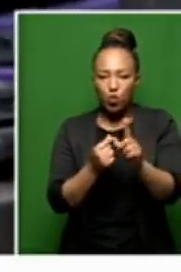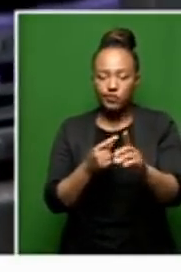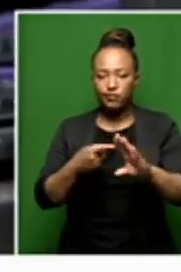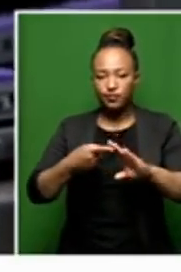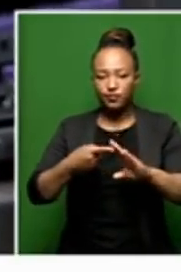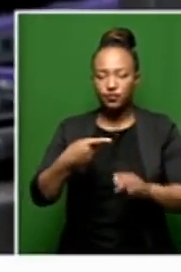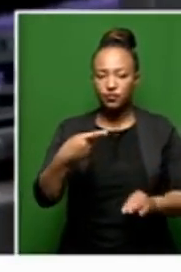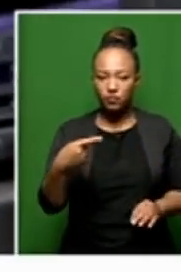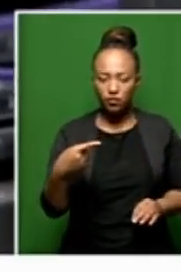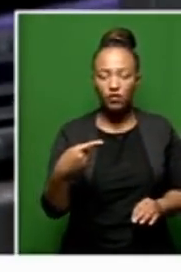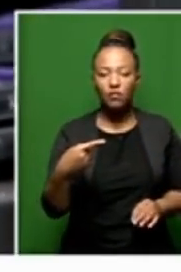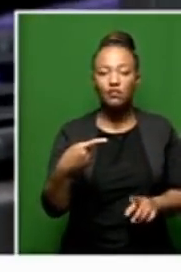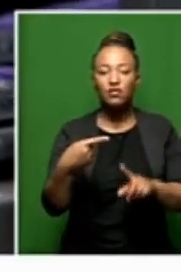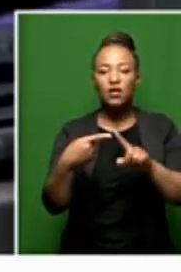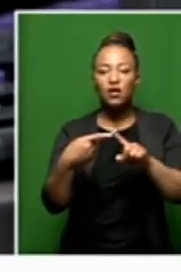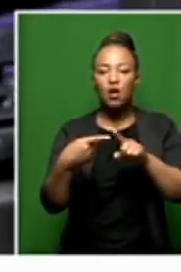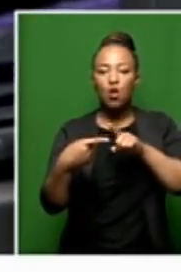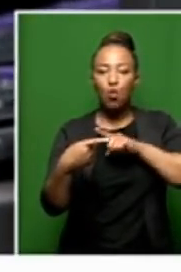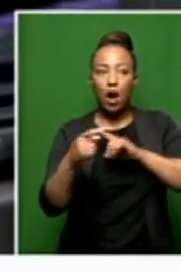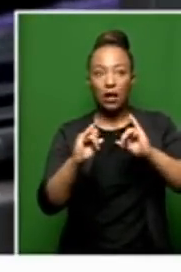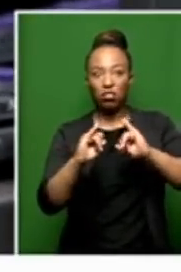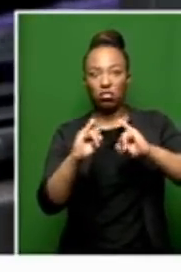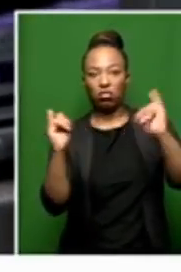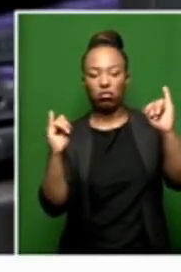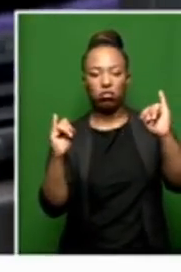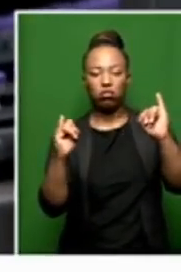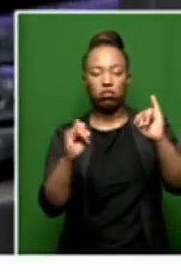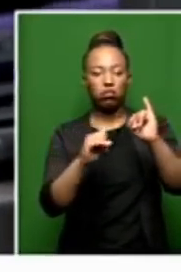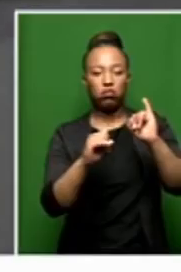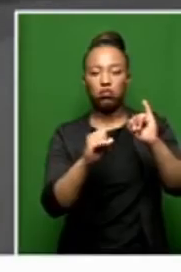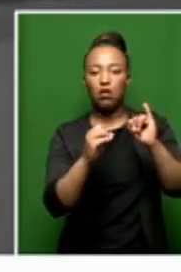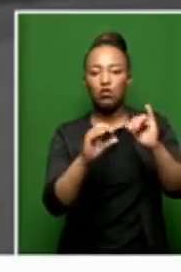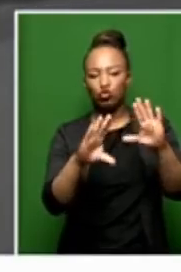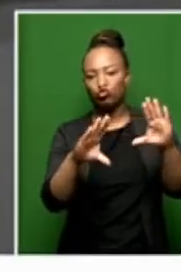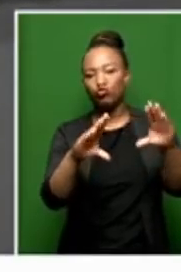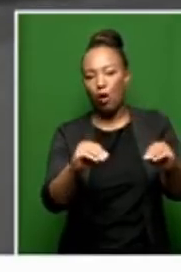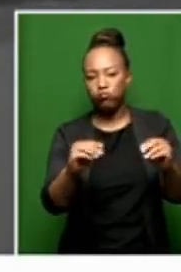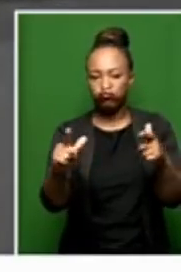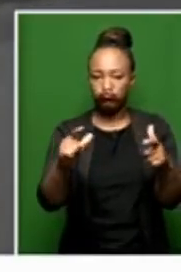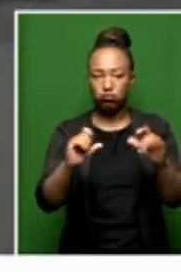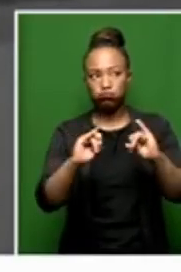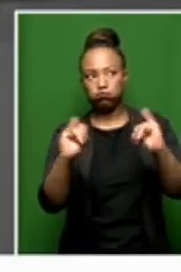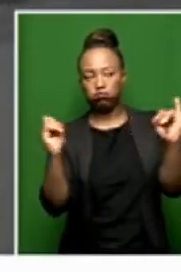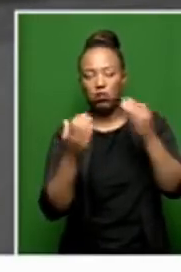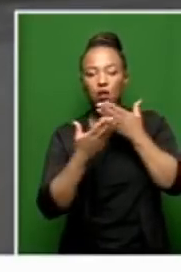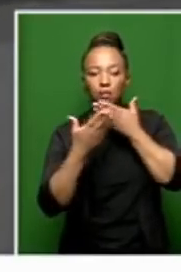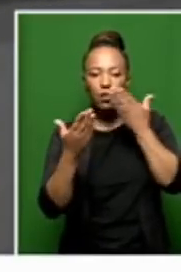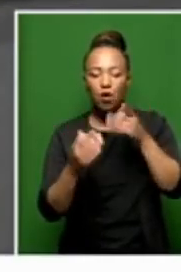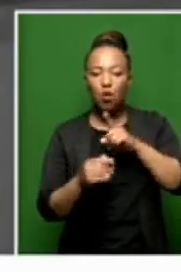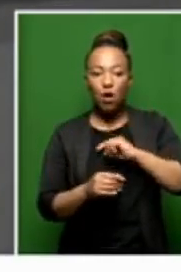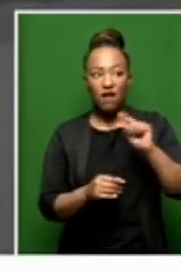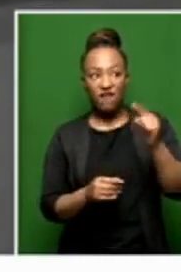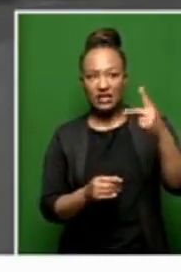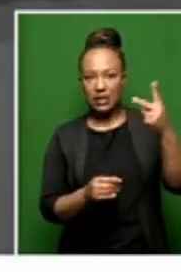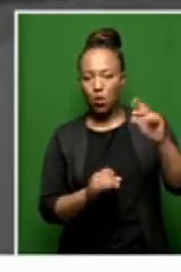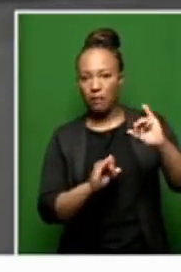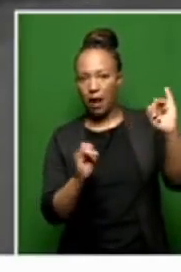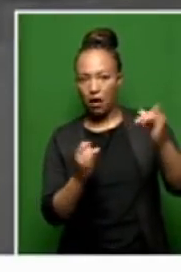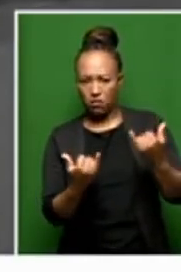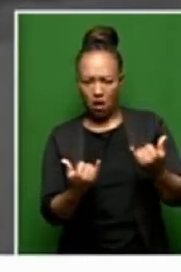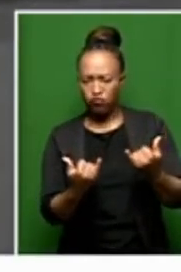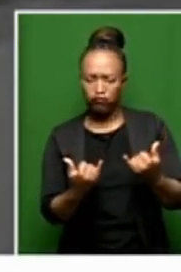definitely hitting the severity, which is it's not letting the virus overcome our body like the way it did in the second or the third wave, where